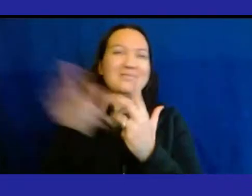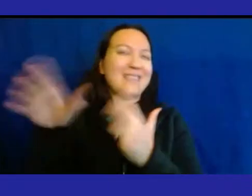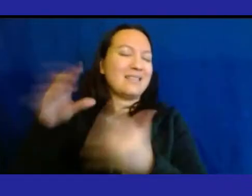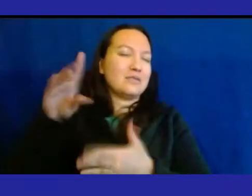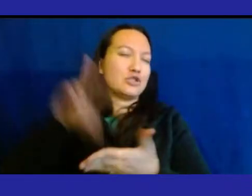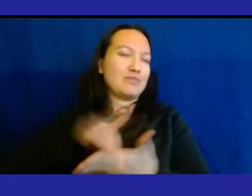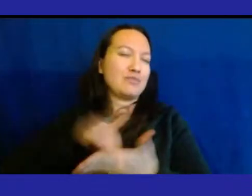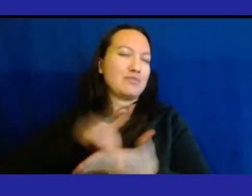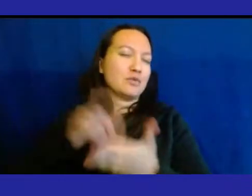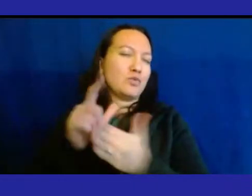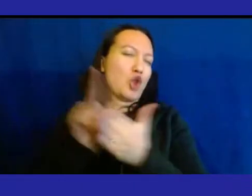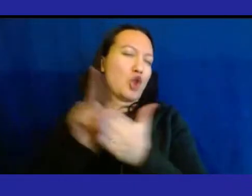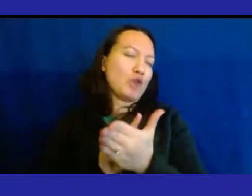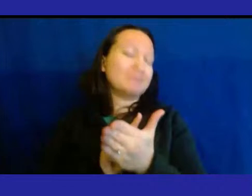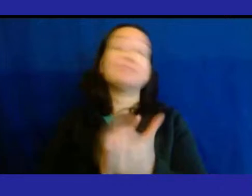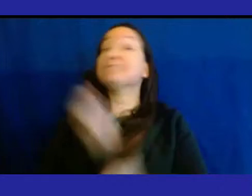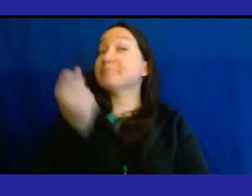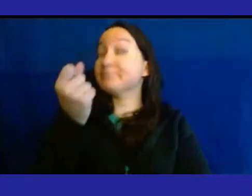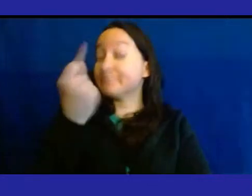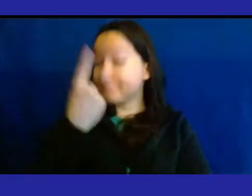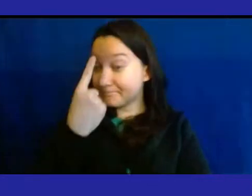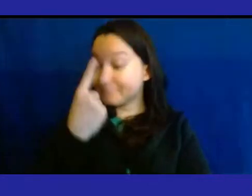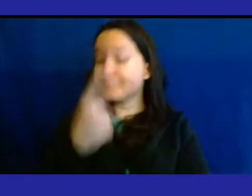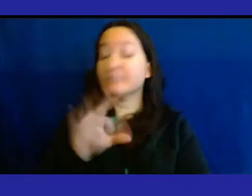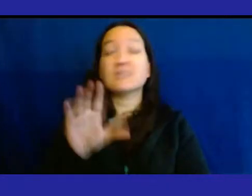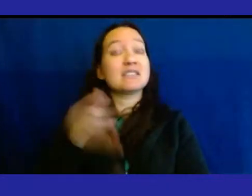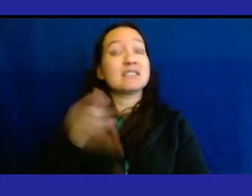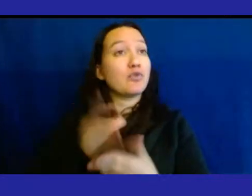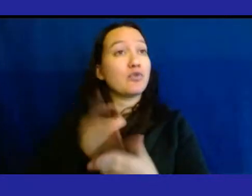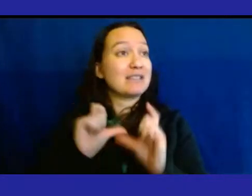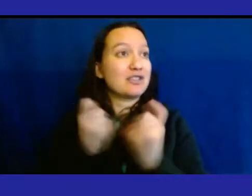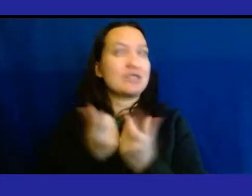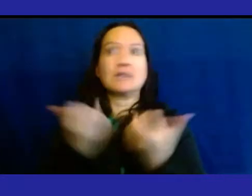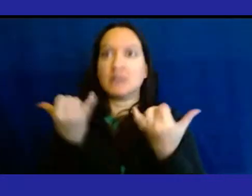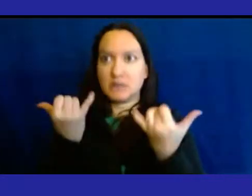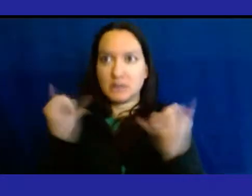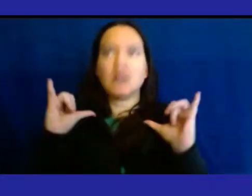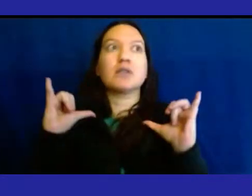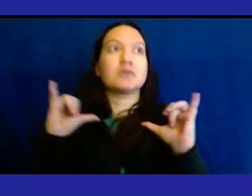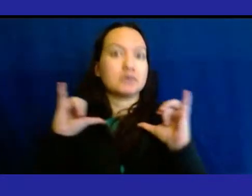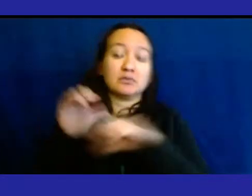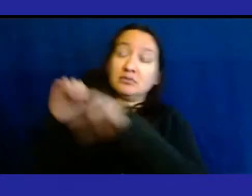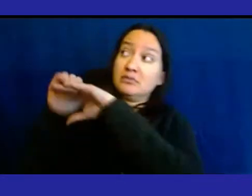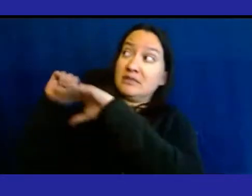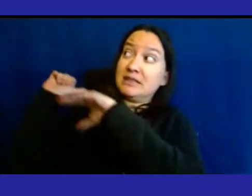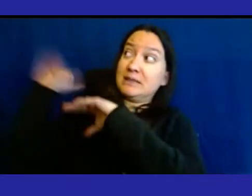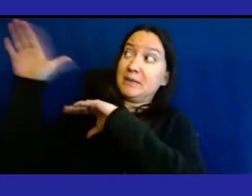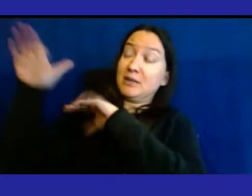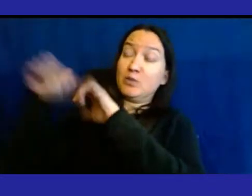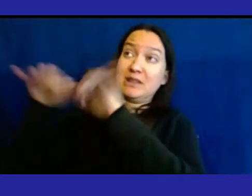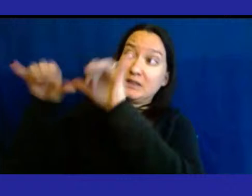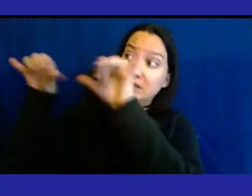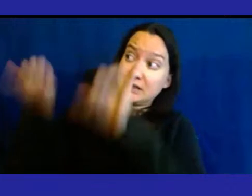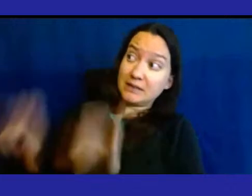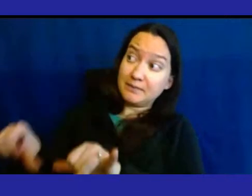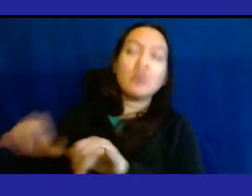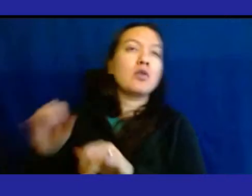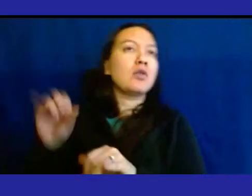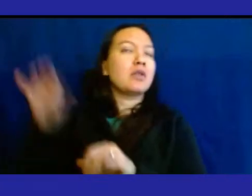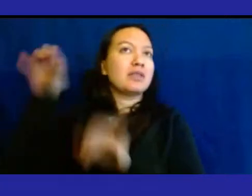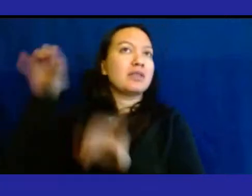the law. However, the civil rights agencies will then still submit the complaints to the system for a system